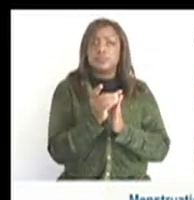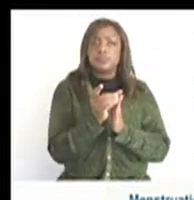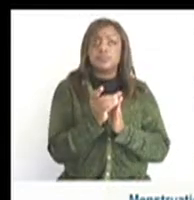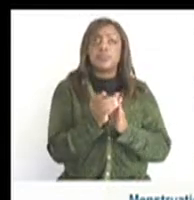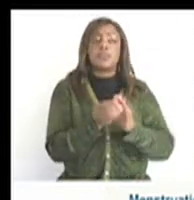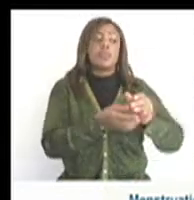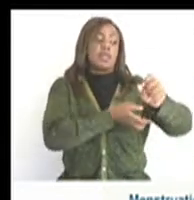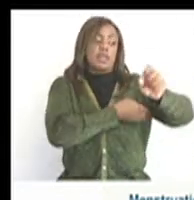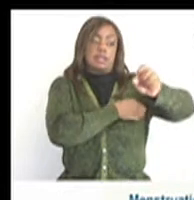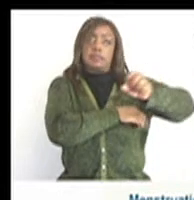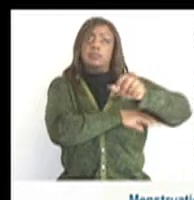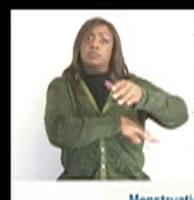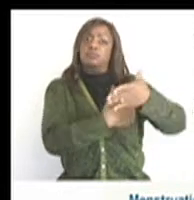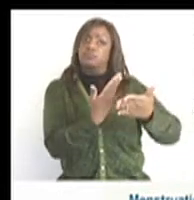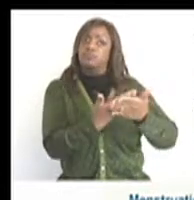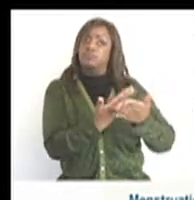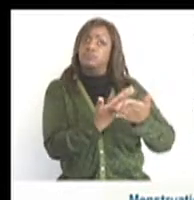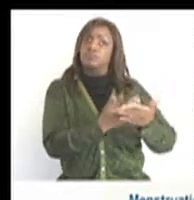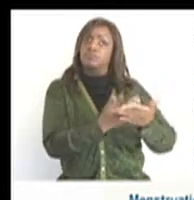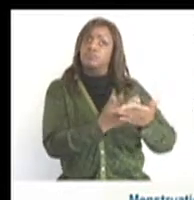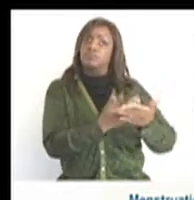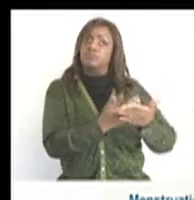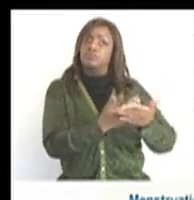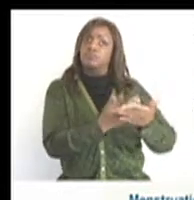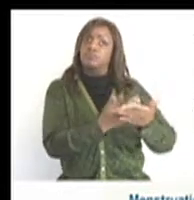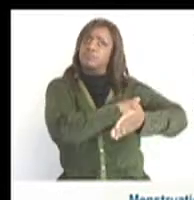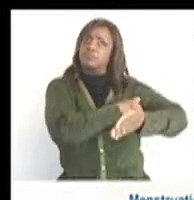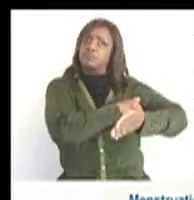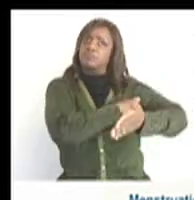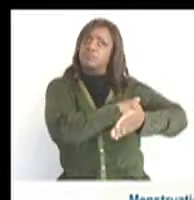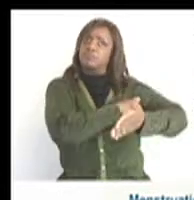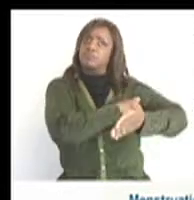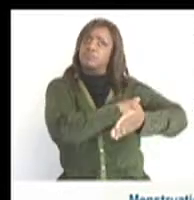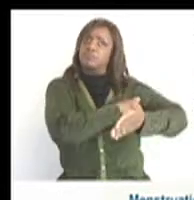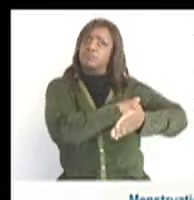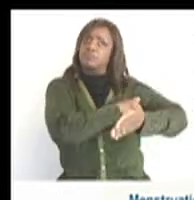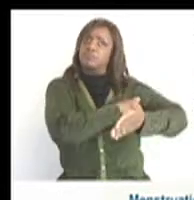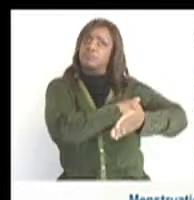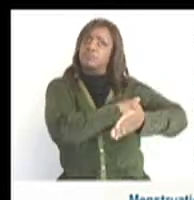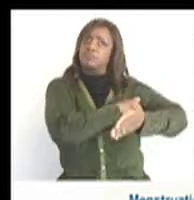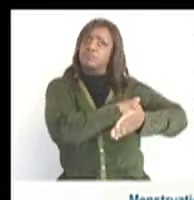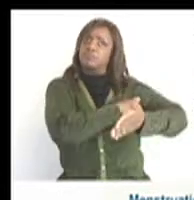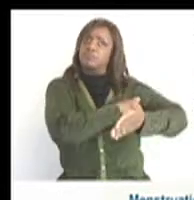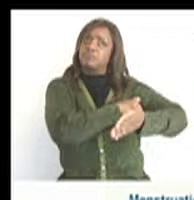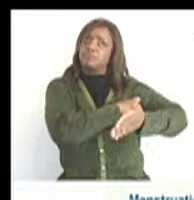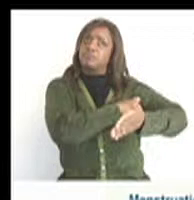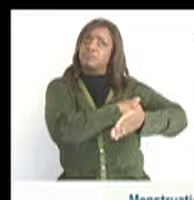You have to experience sweat under your armpits. Menstruation or